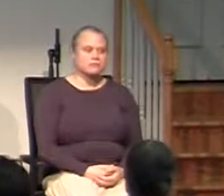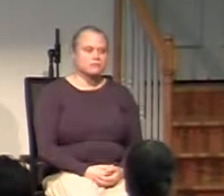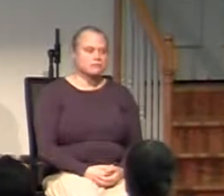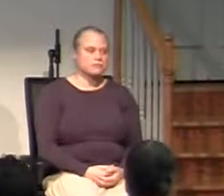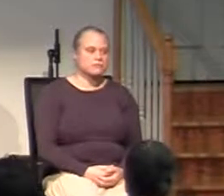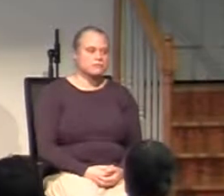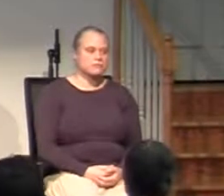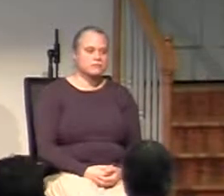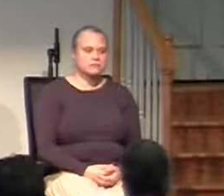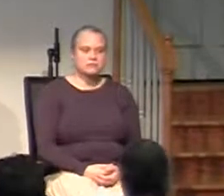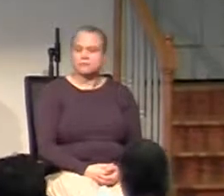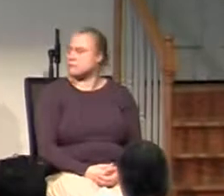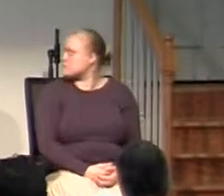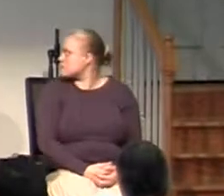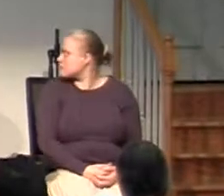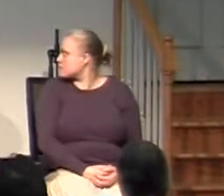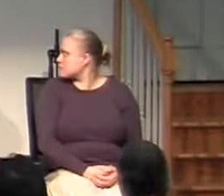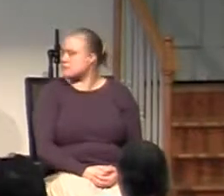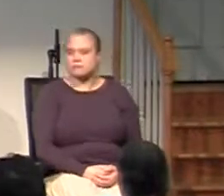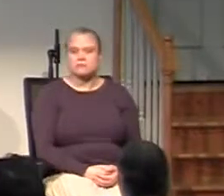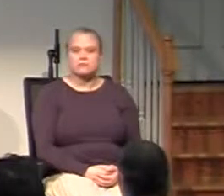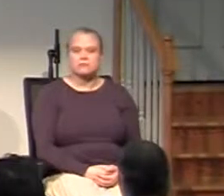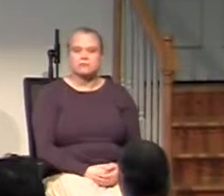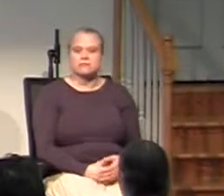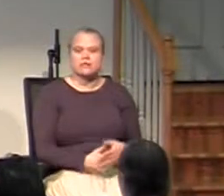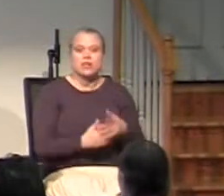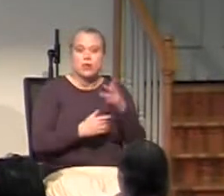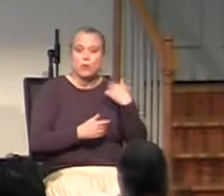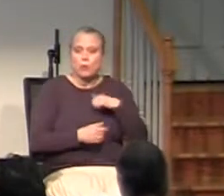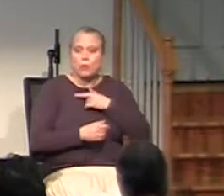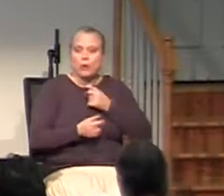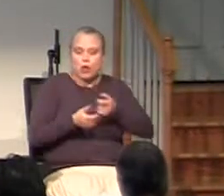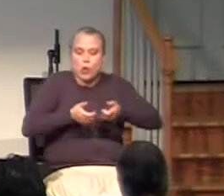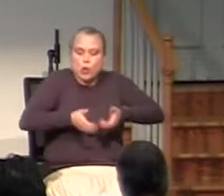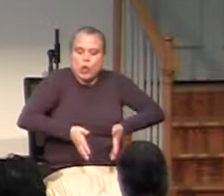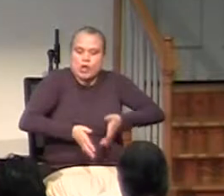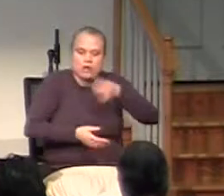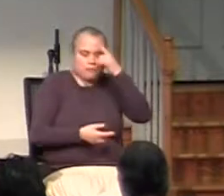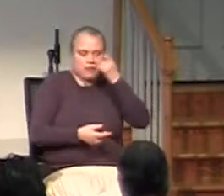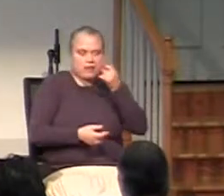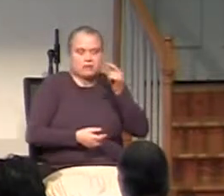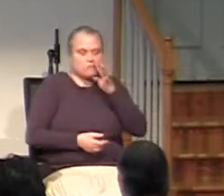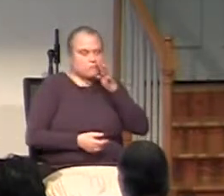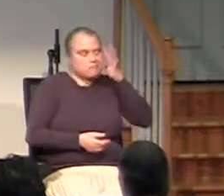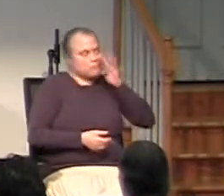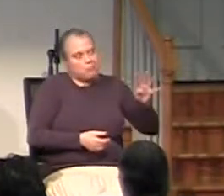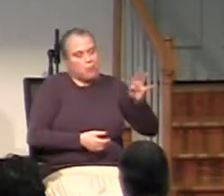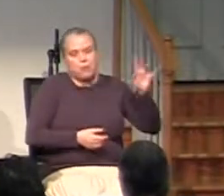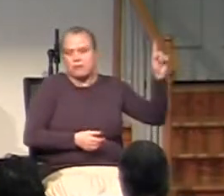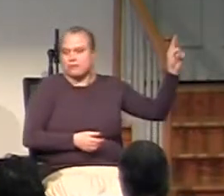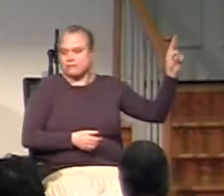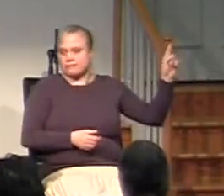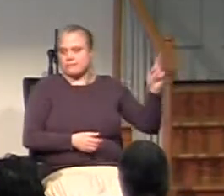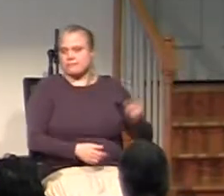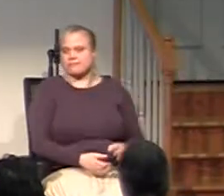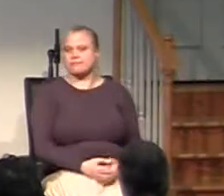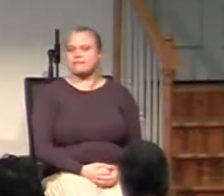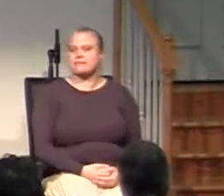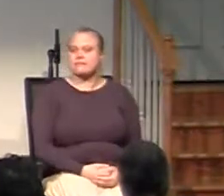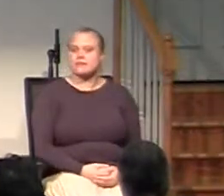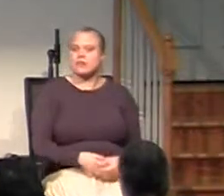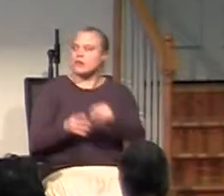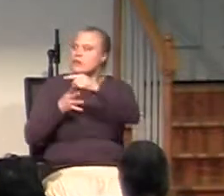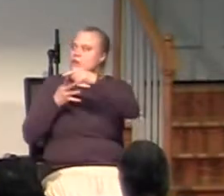If we're lost, it's because we deliberately turn away from him. We don't want to do that. All right, I'm going to come back to these four doctrines again.